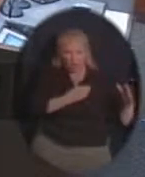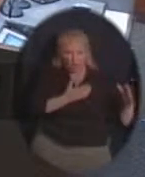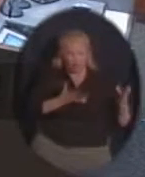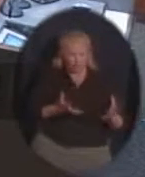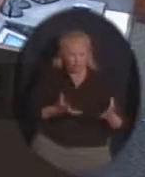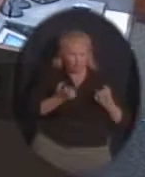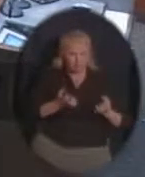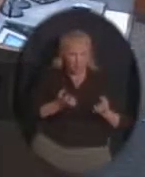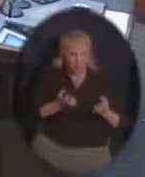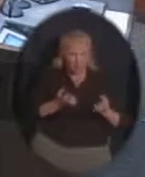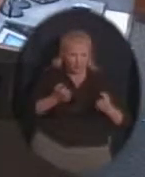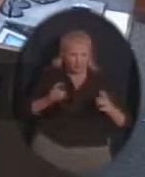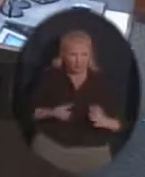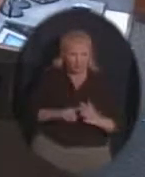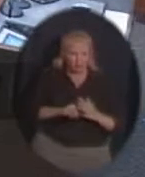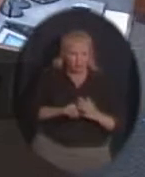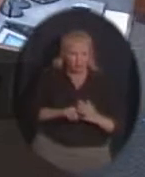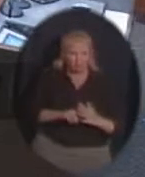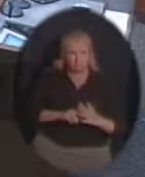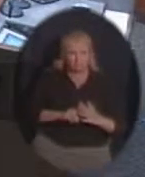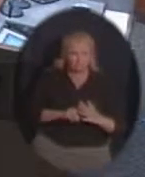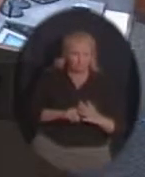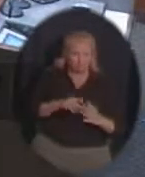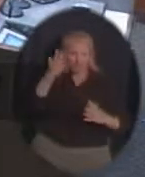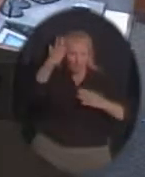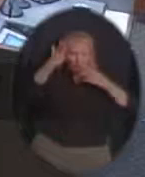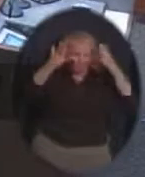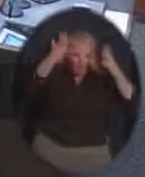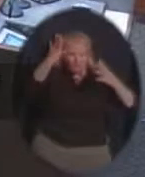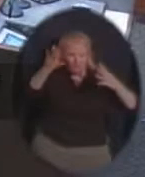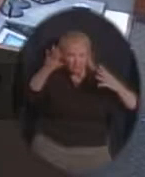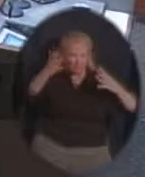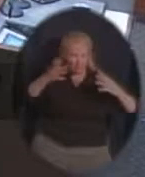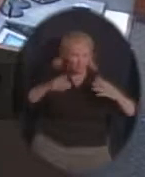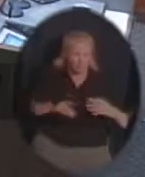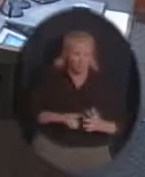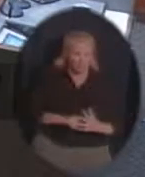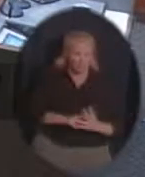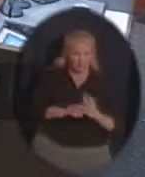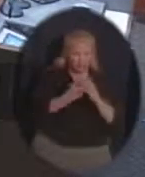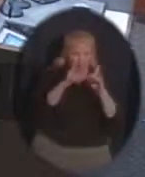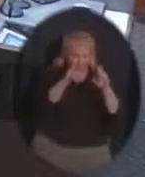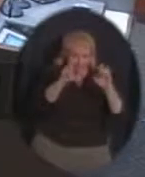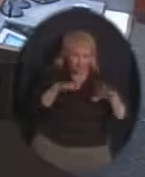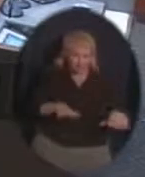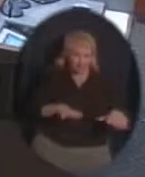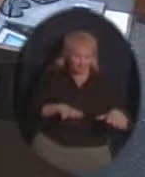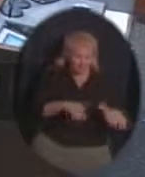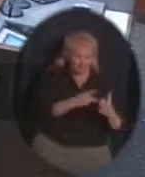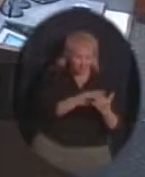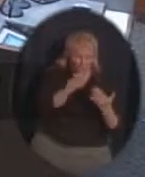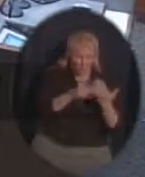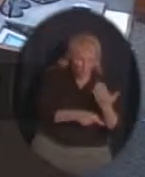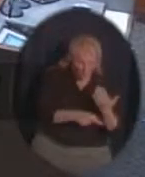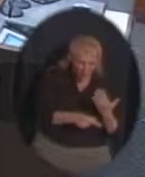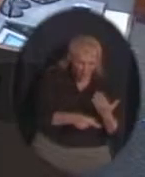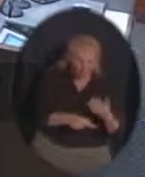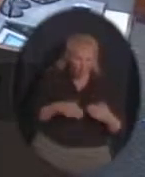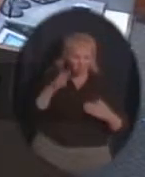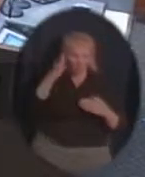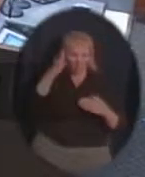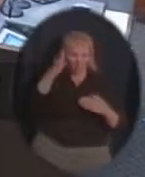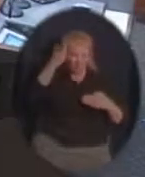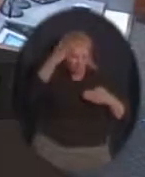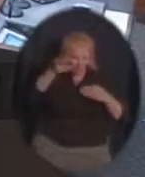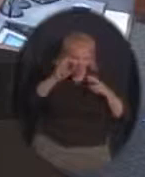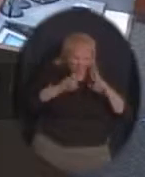innovative. It's a pilot program, which means it's going to be a test. We're going to evaluate it, we're going to check it, we're going to see if it does